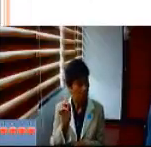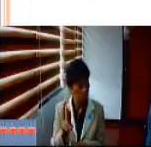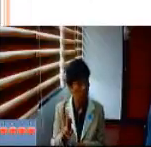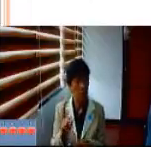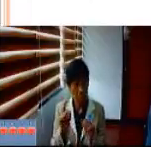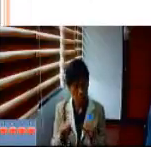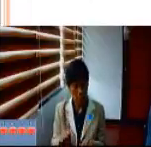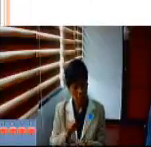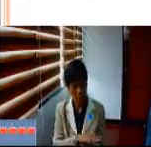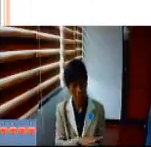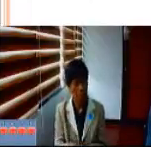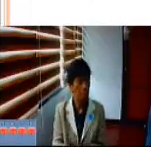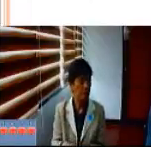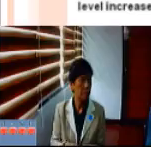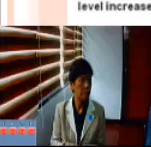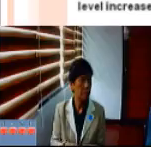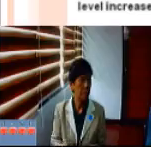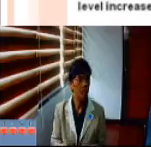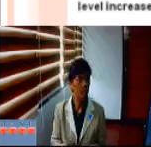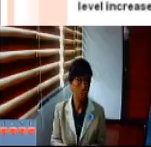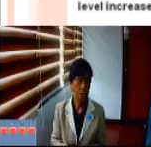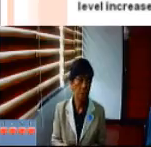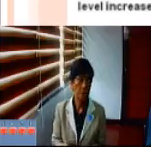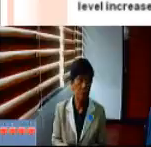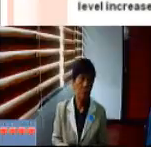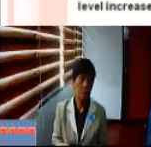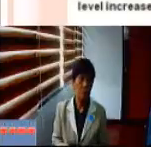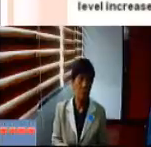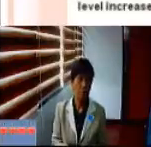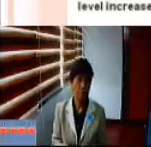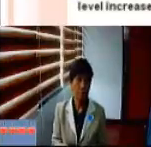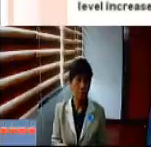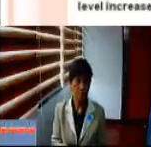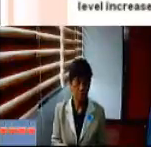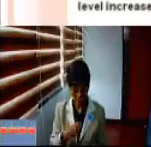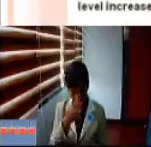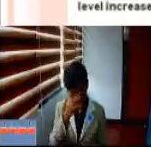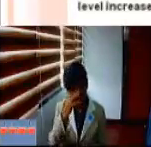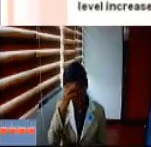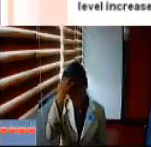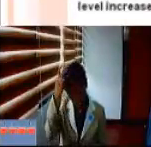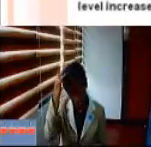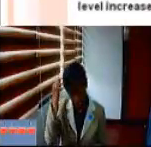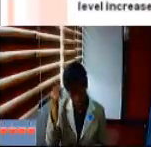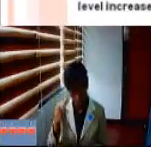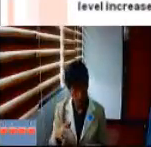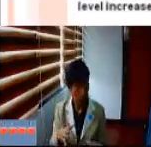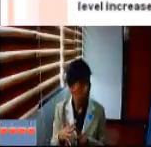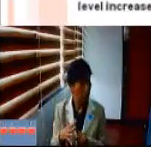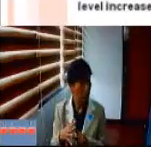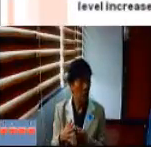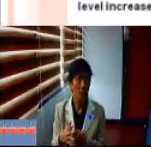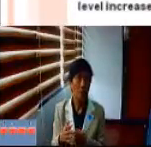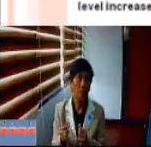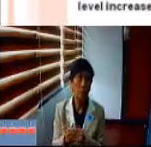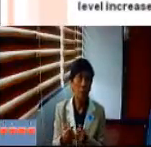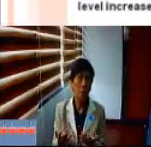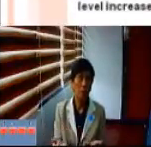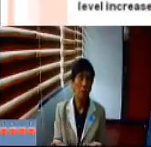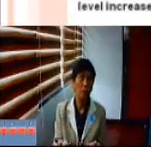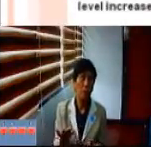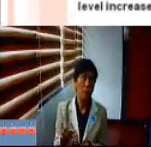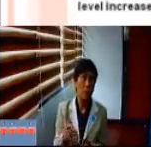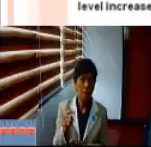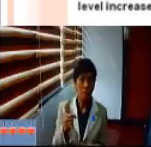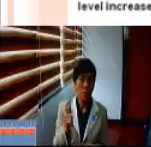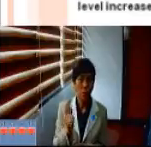ground. Next. And I would like to start with this one. By 2010,